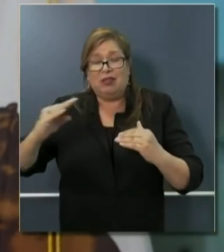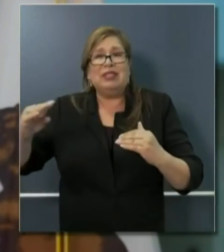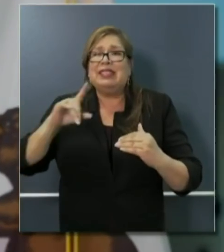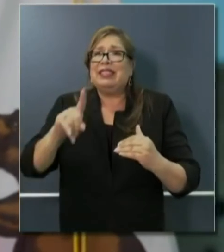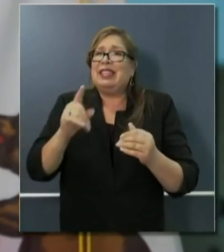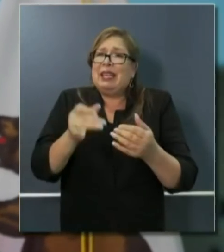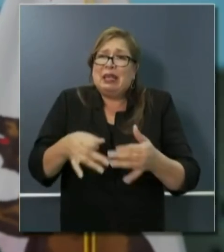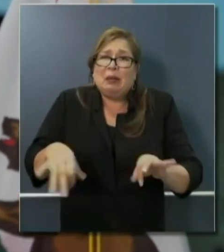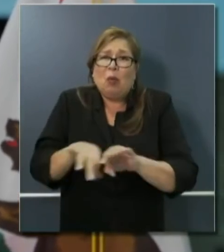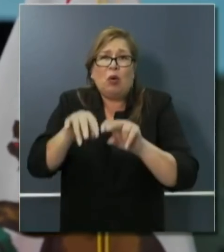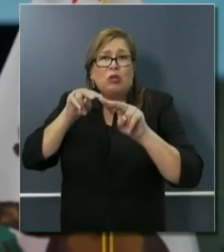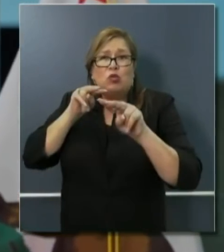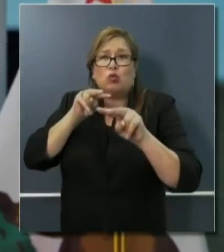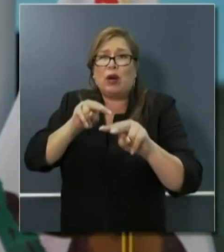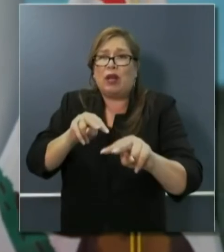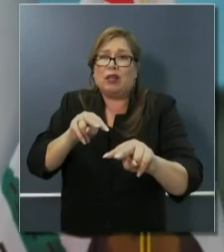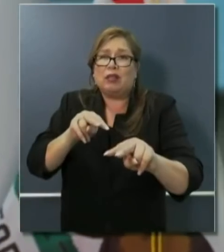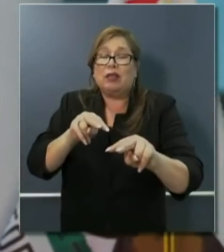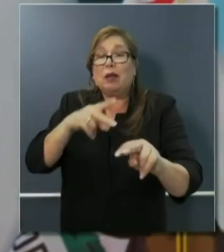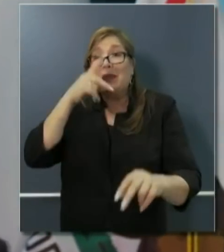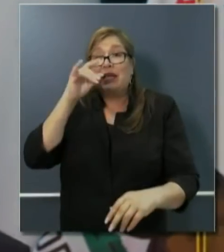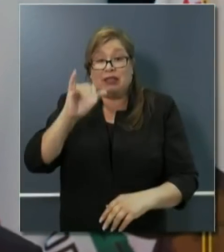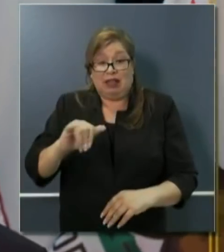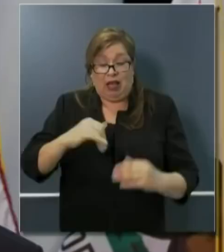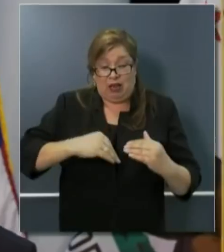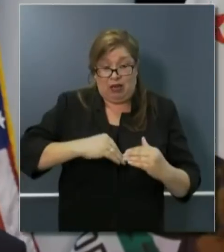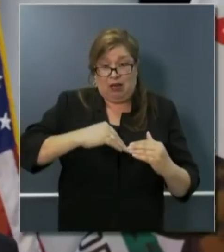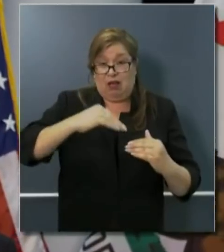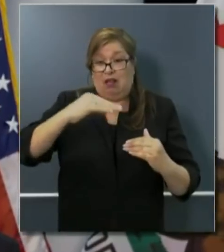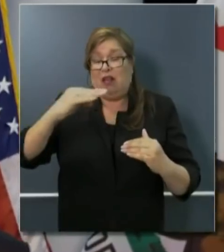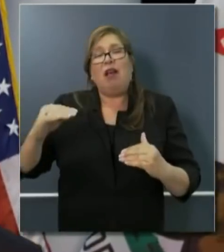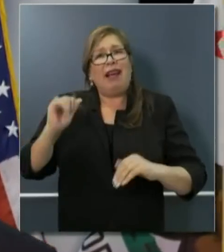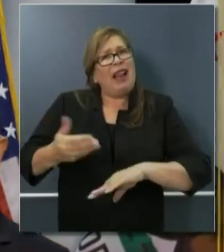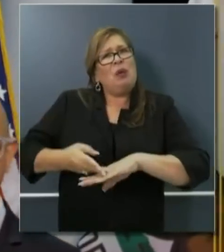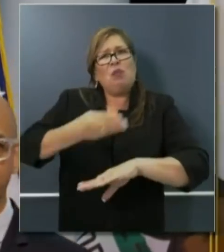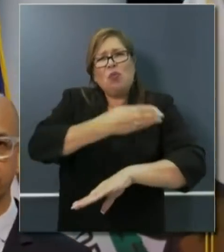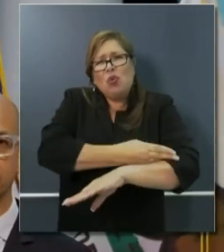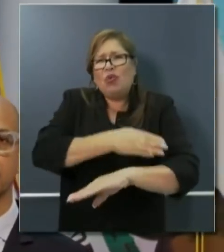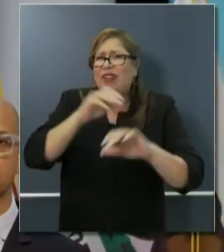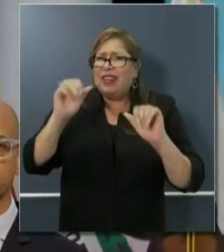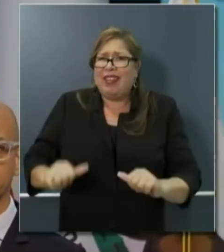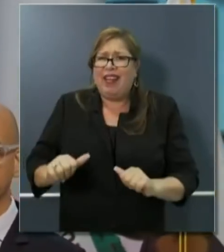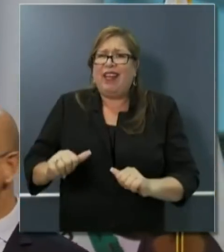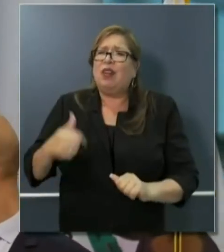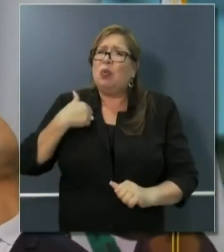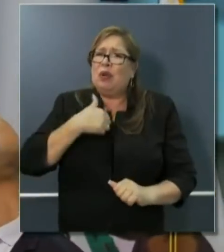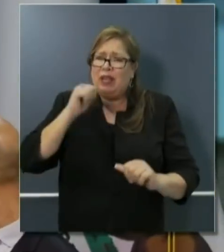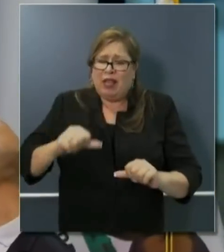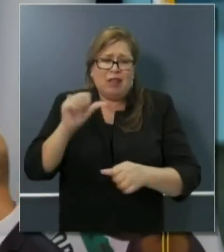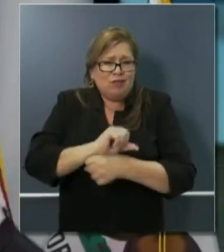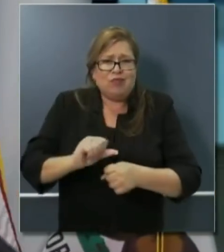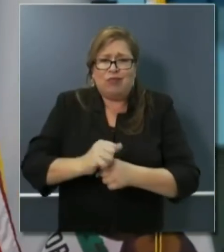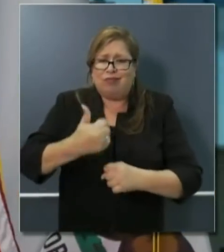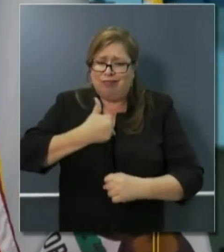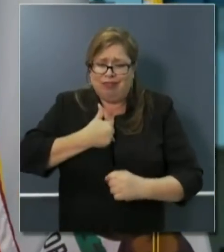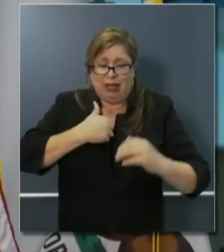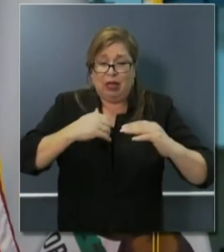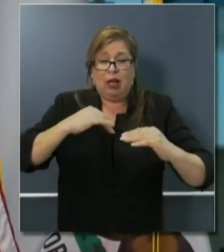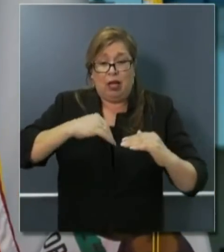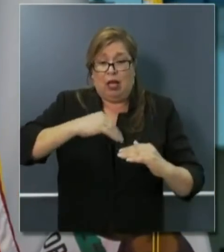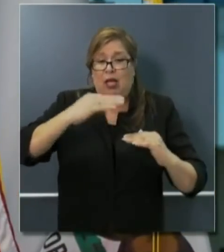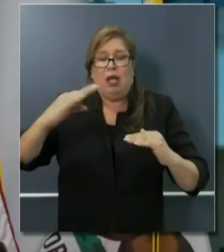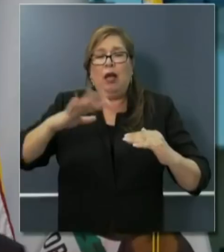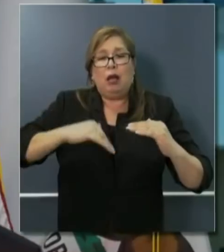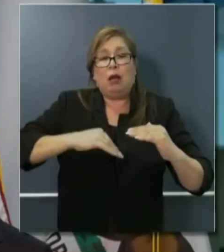track, because this model can be improved. If we continue to bring down the curve, bend it further